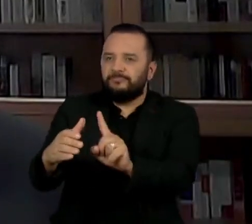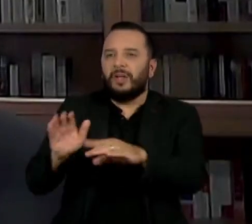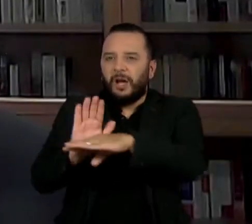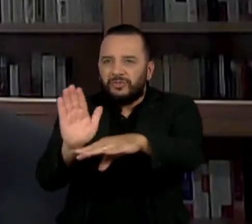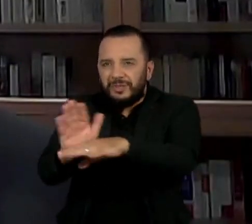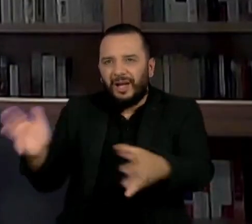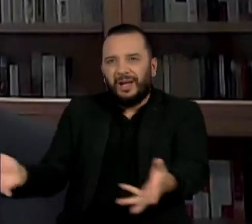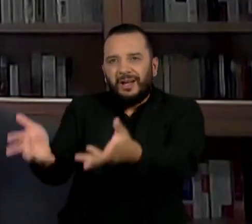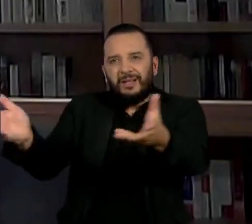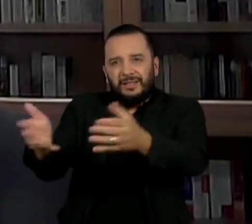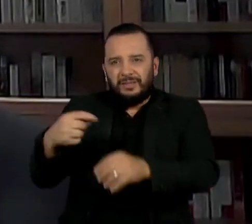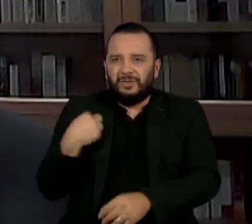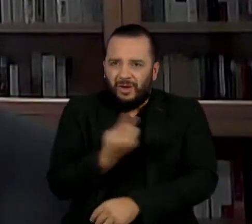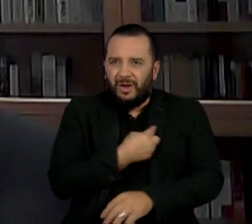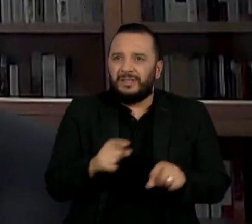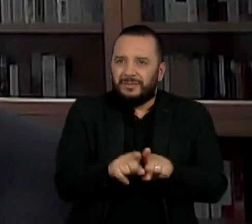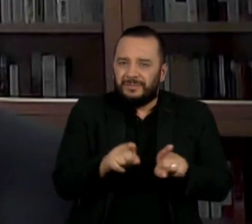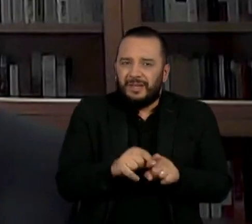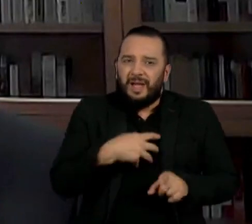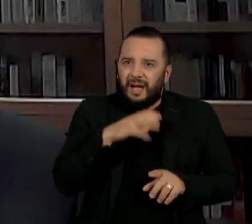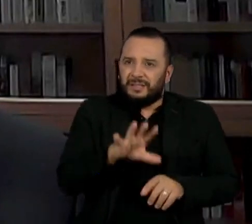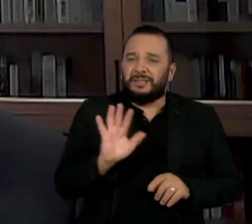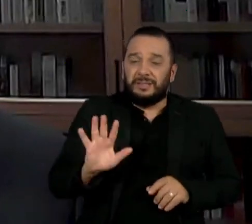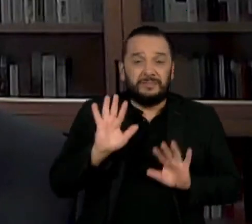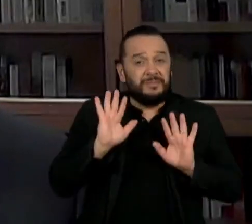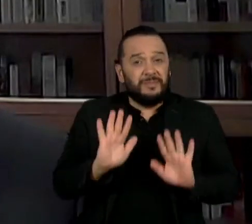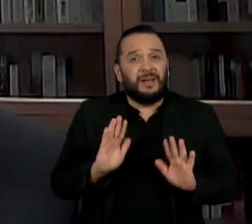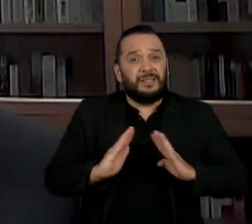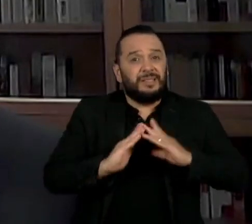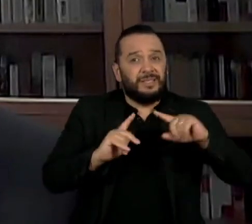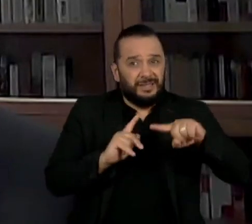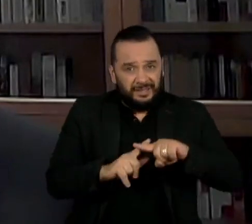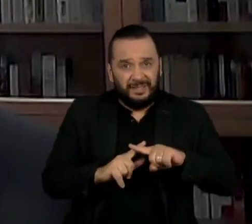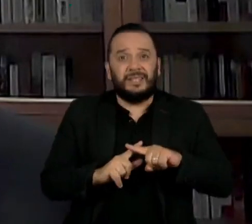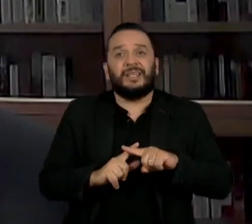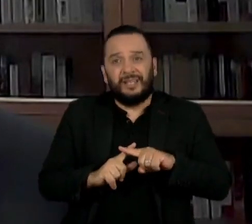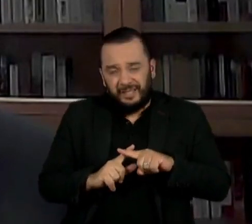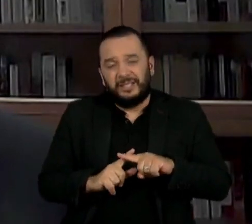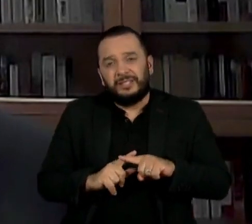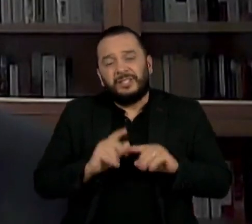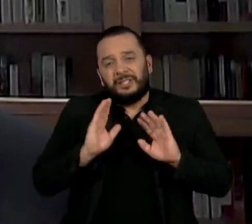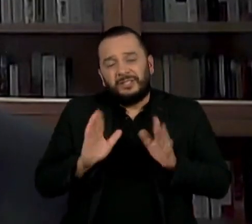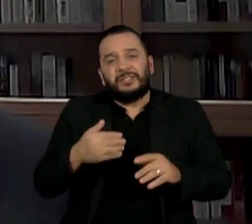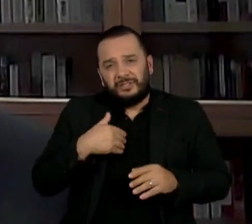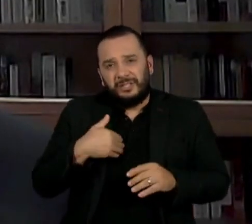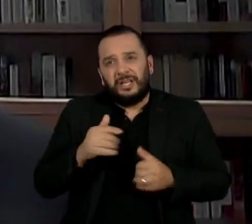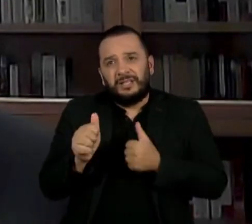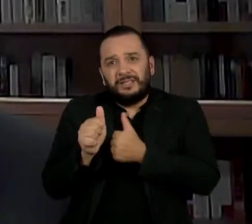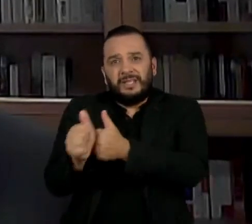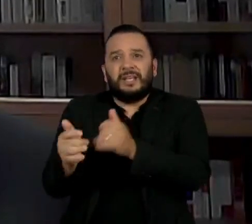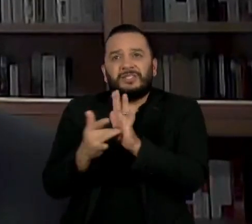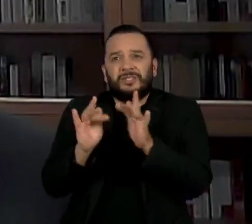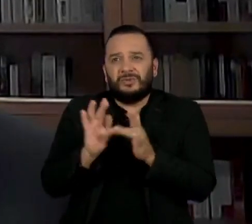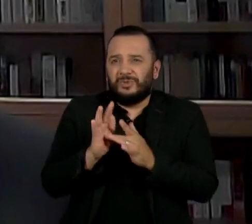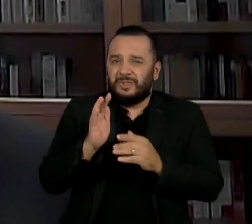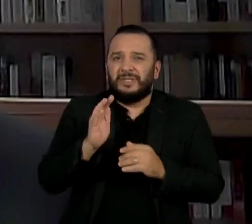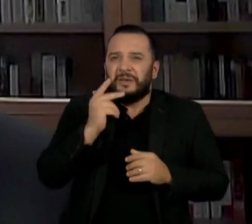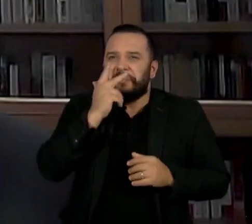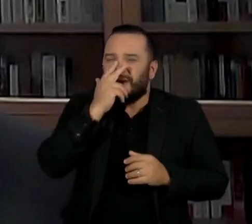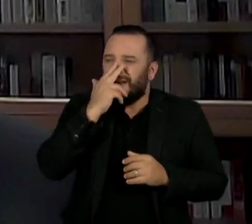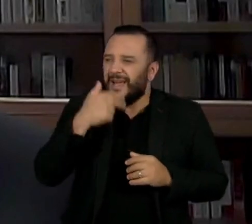that. But because the Christian church was kind of